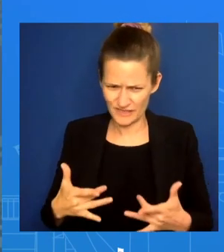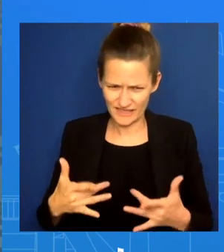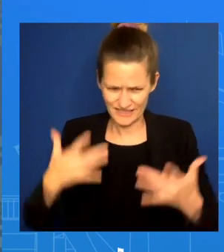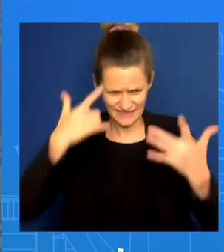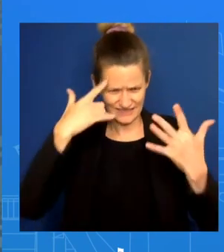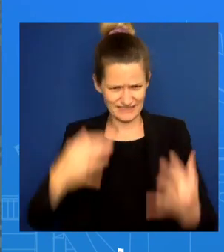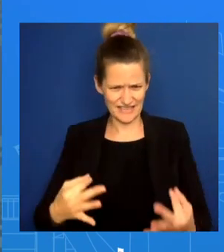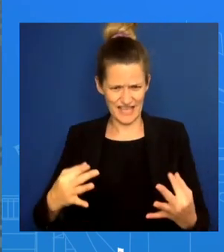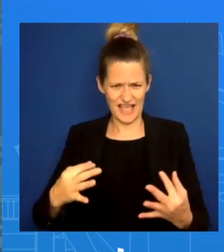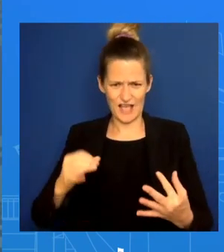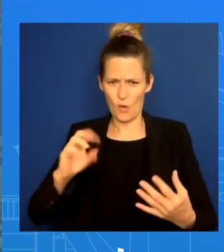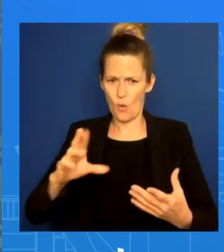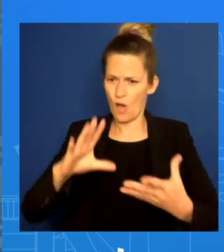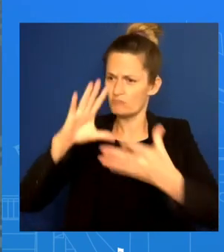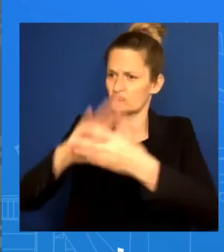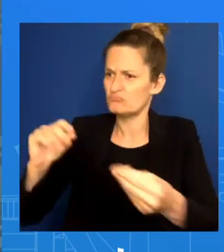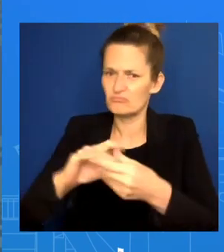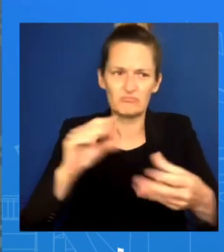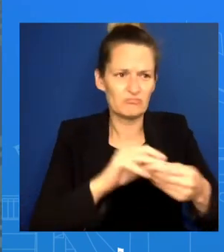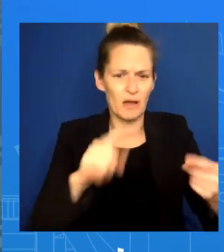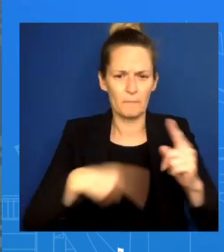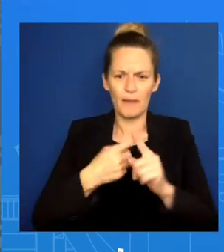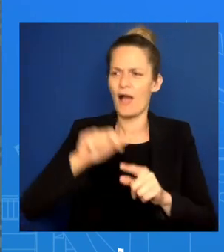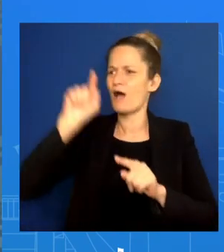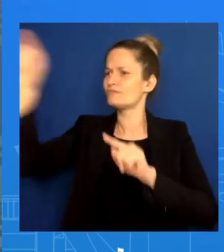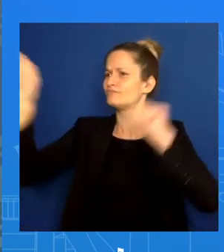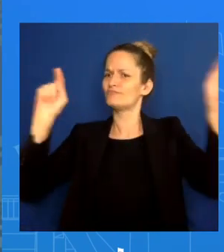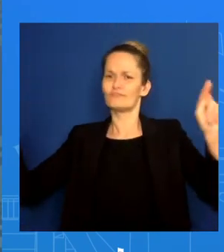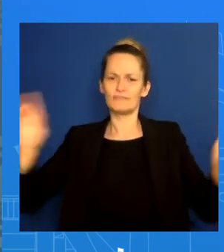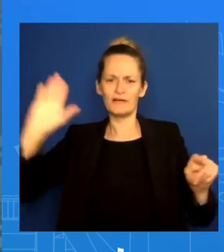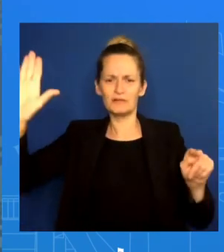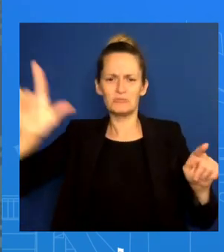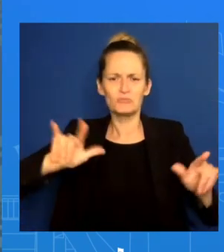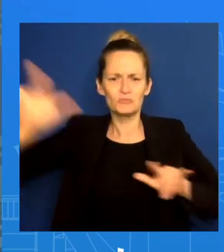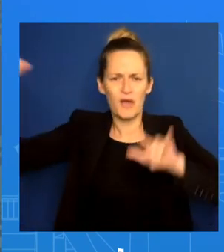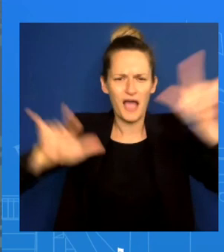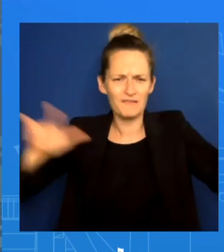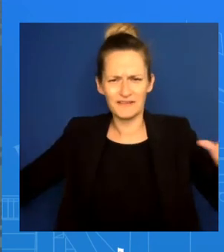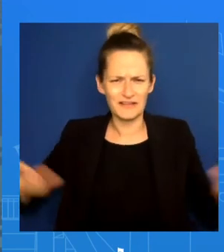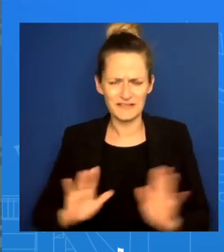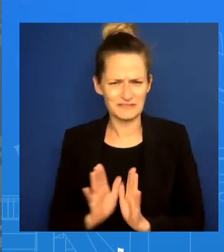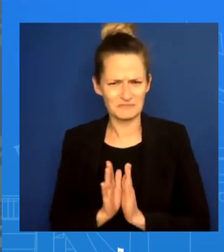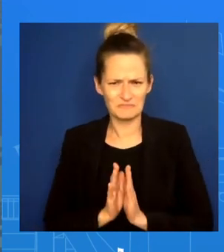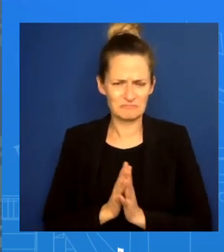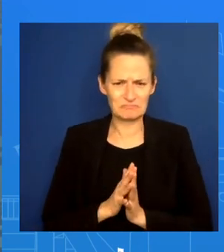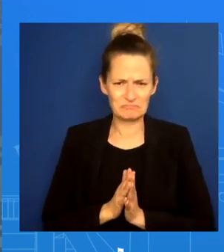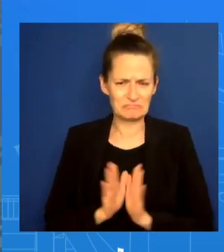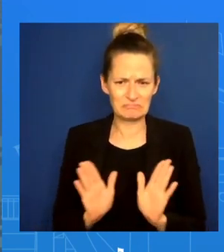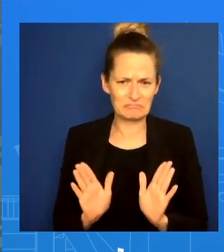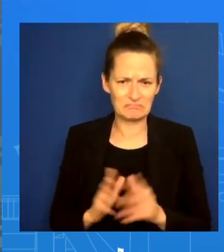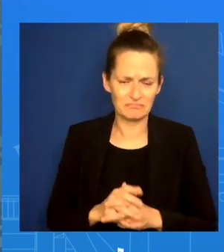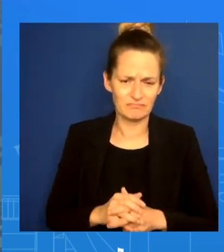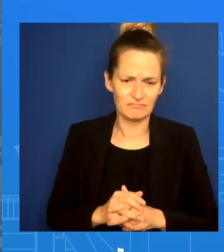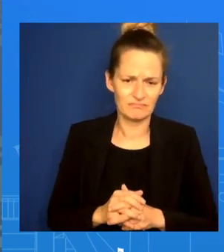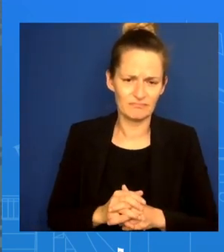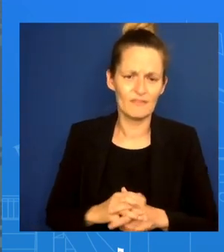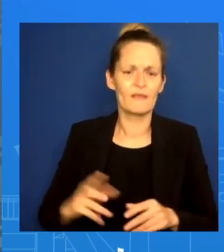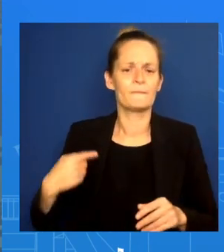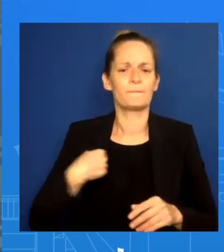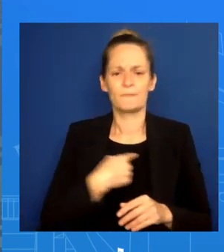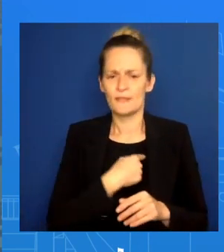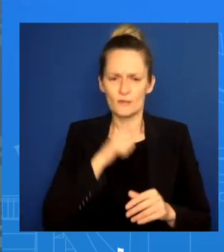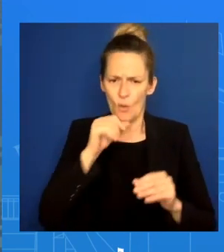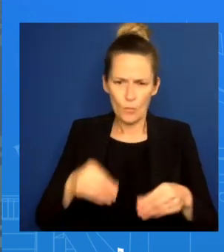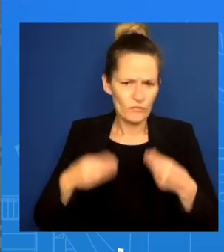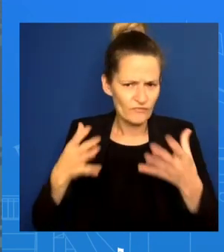the public, more detail and context about about where she's going to go and what she's going to do. That's really for